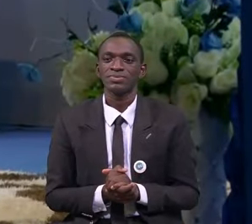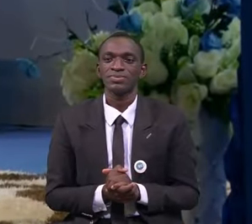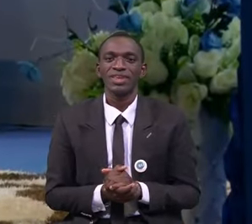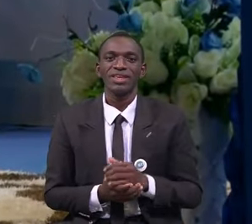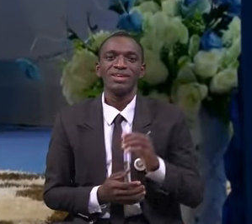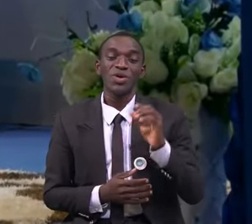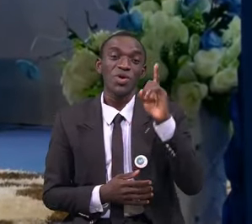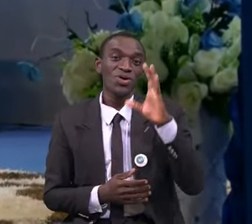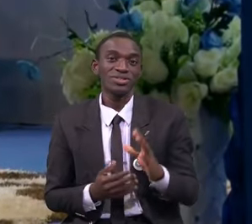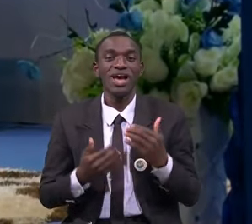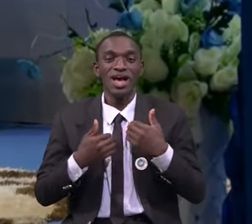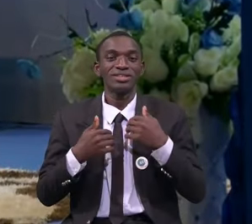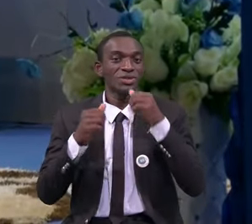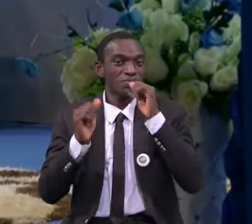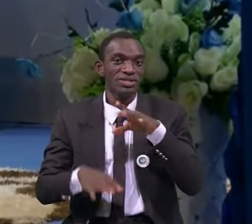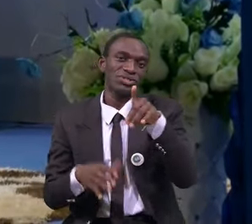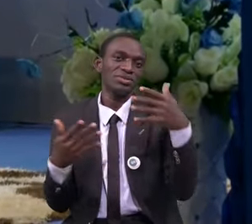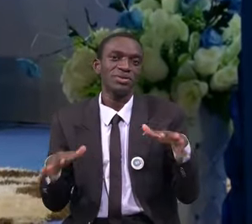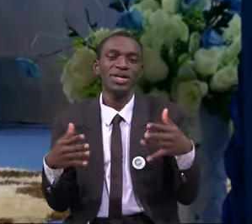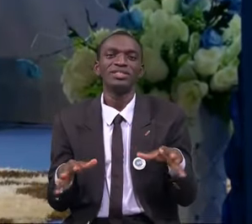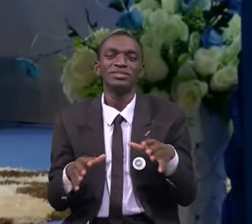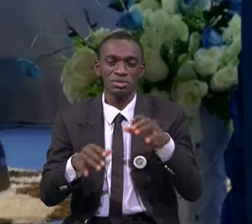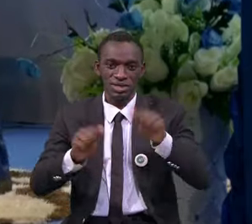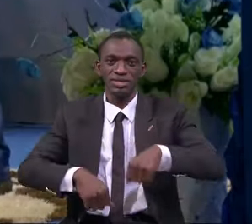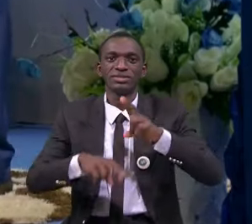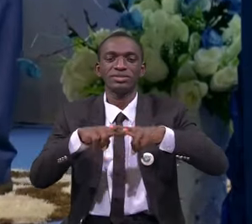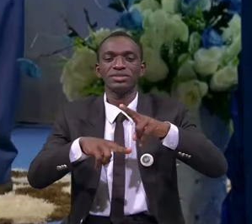God has blessed you already. You can sit down.